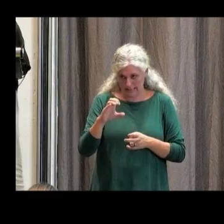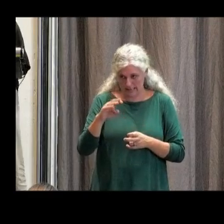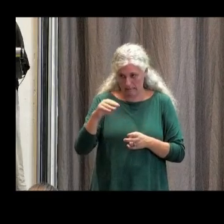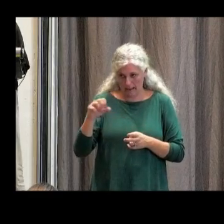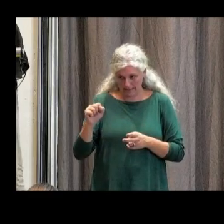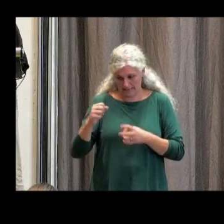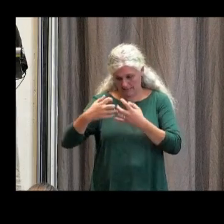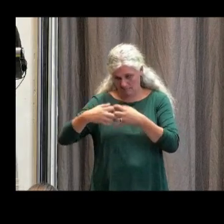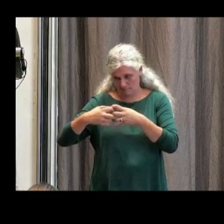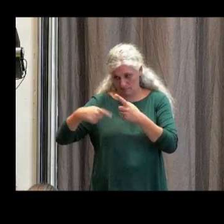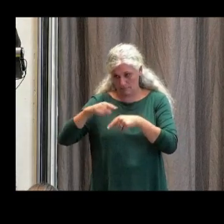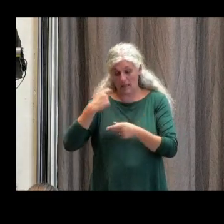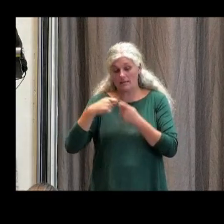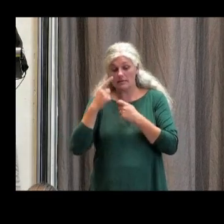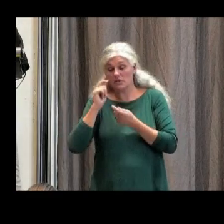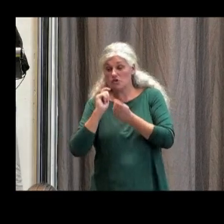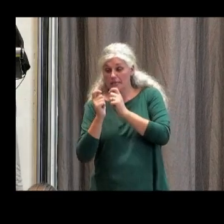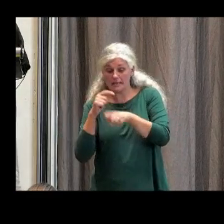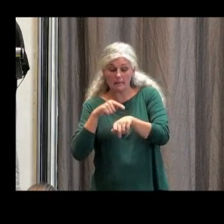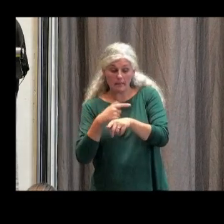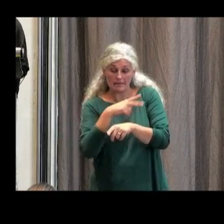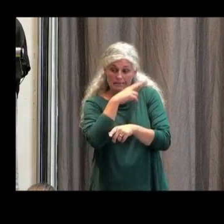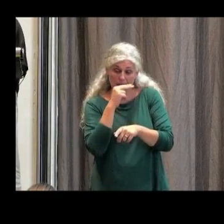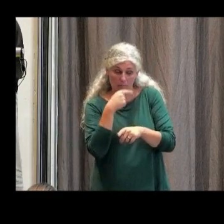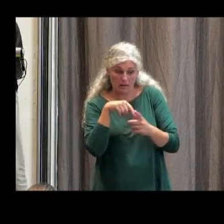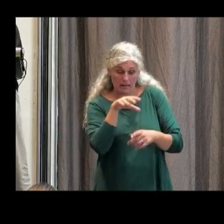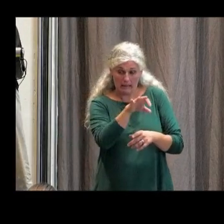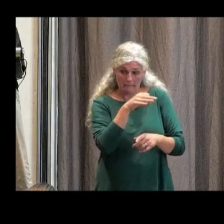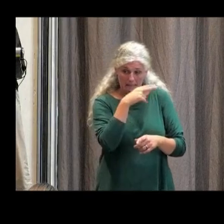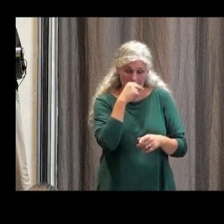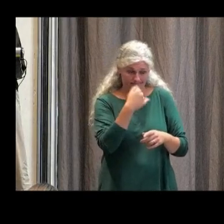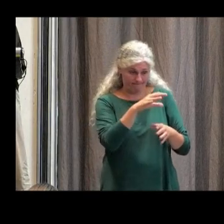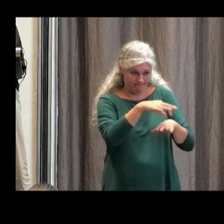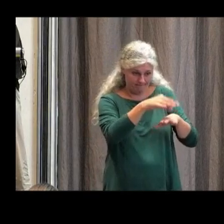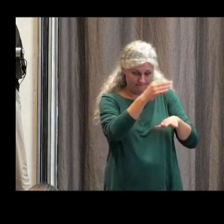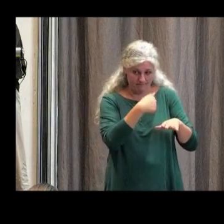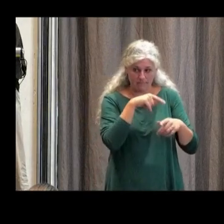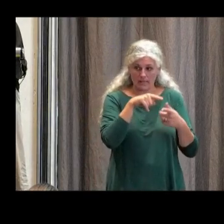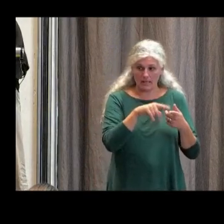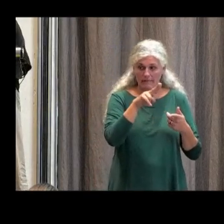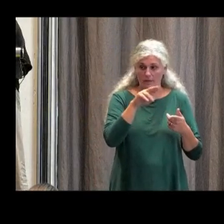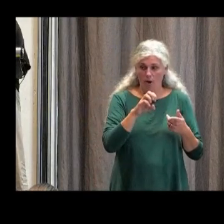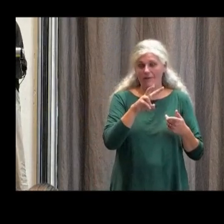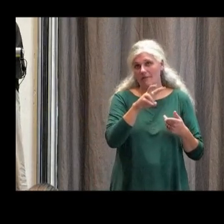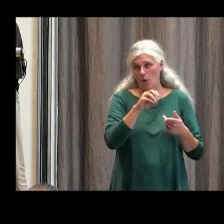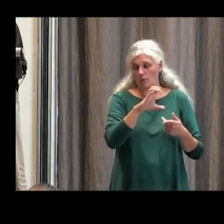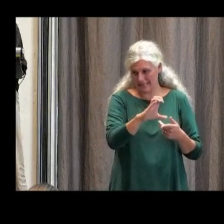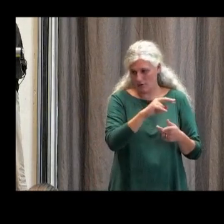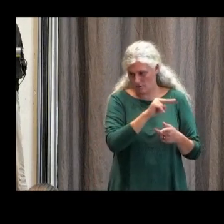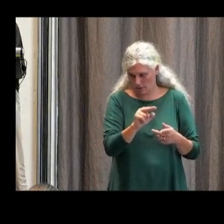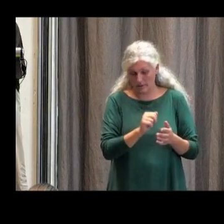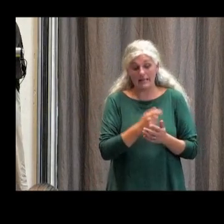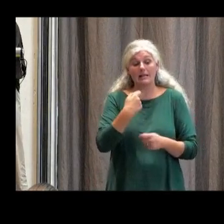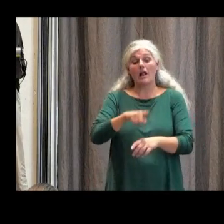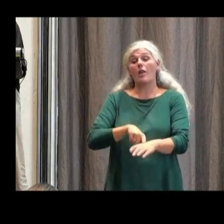mass spec, and we're hoping to see changes depending on when we sample these patients in the volatile profile. Looking long-term then